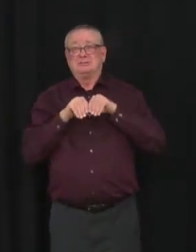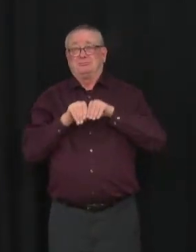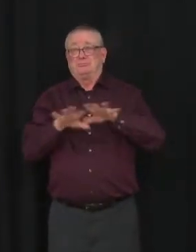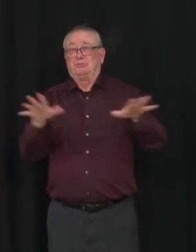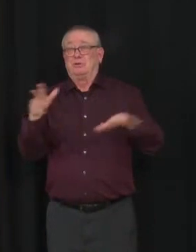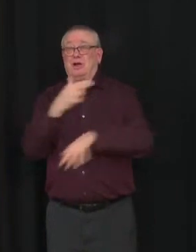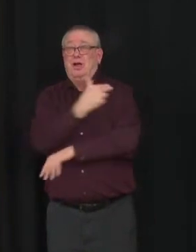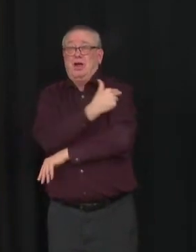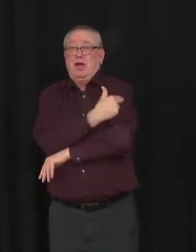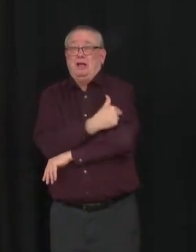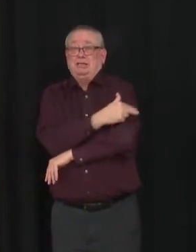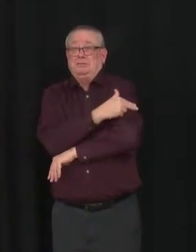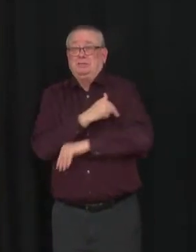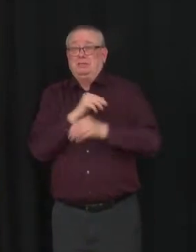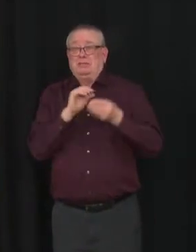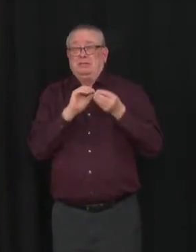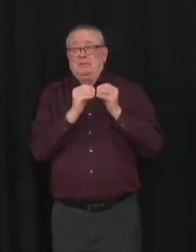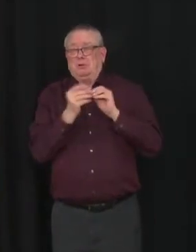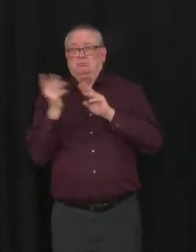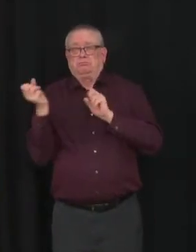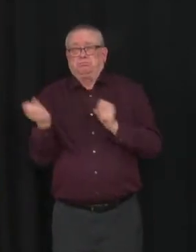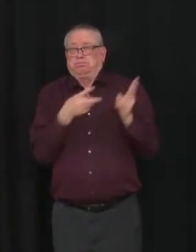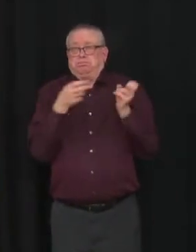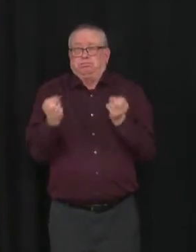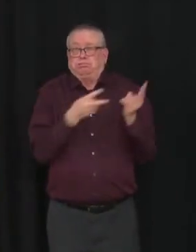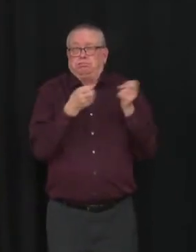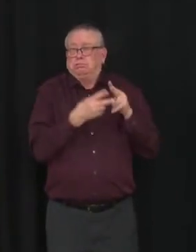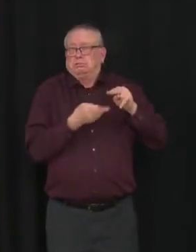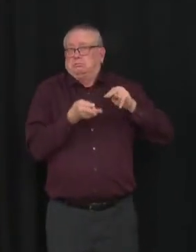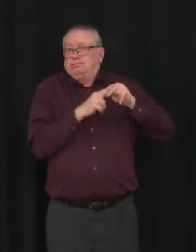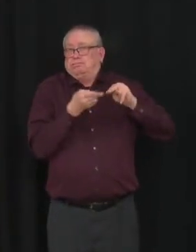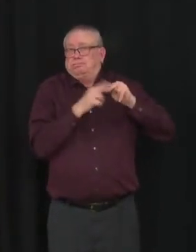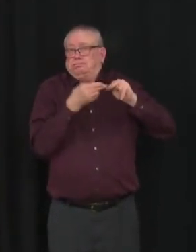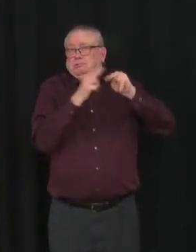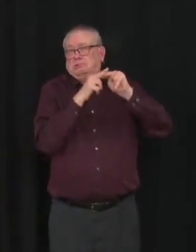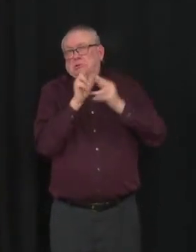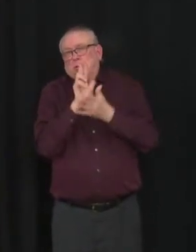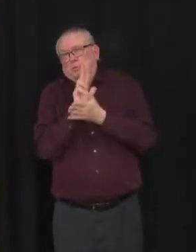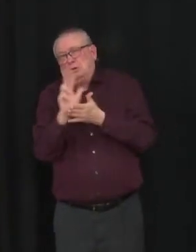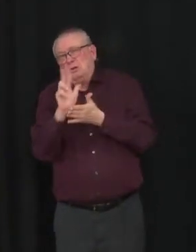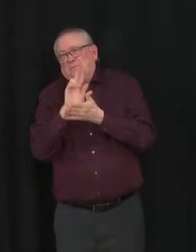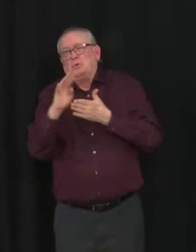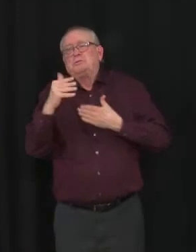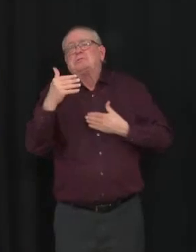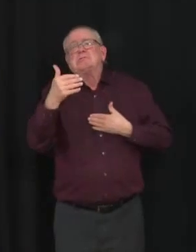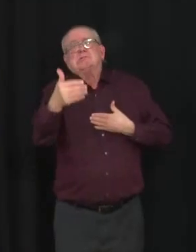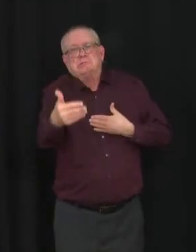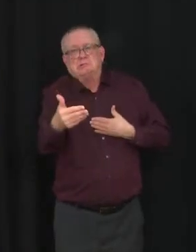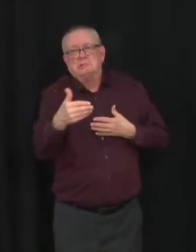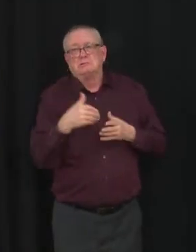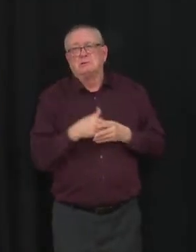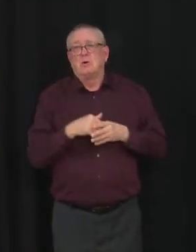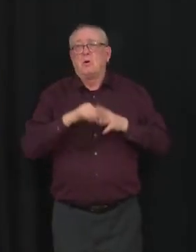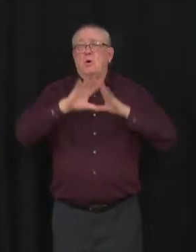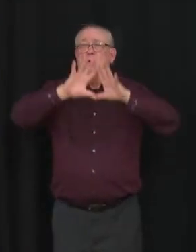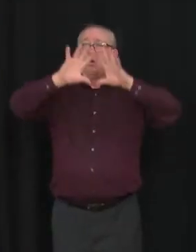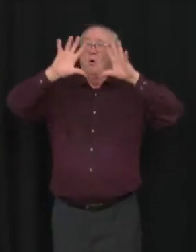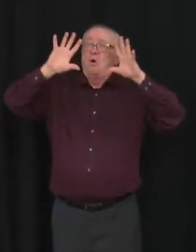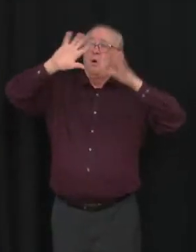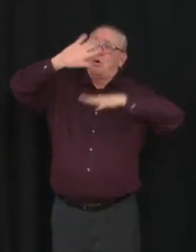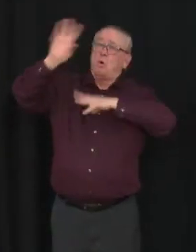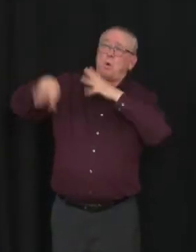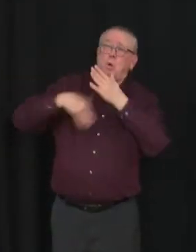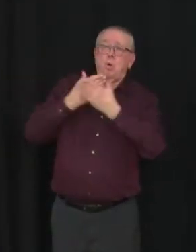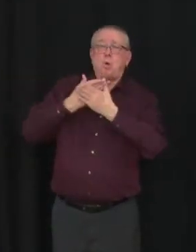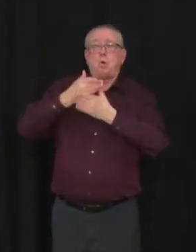weeks after cases began to rise. It is not clear at a population level what any possible changes in severity will mean